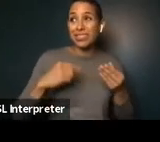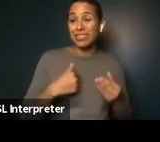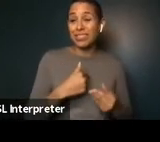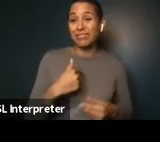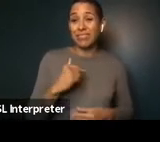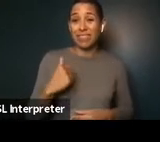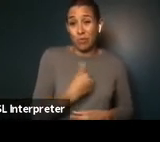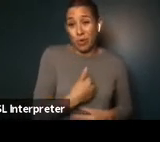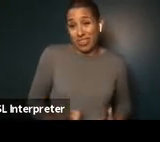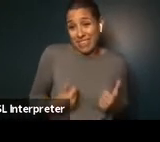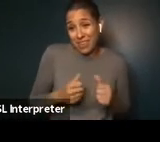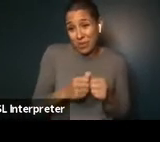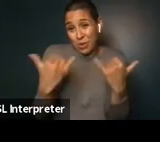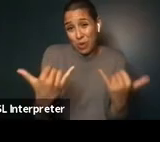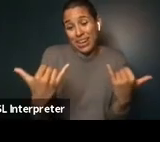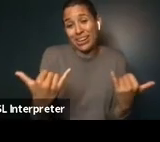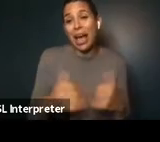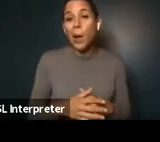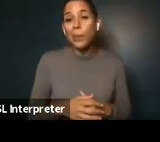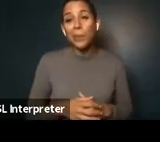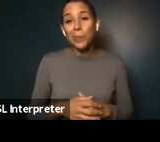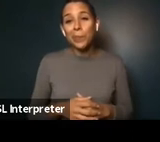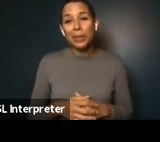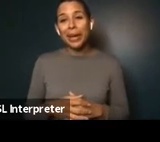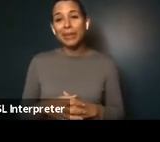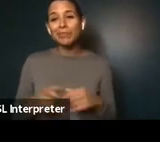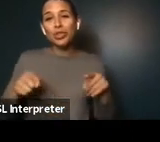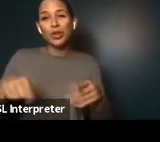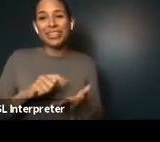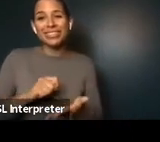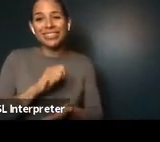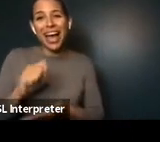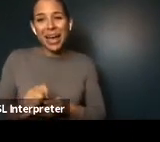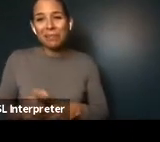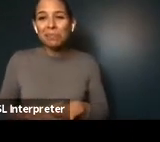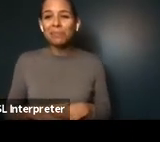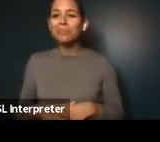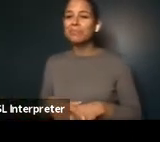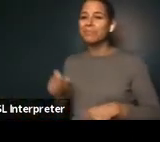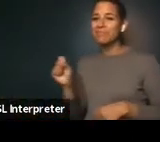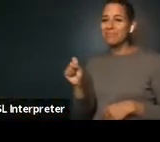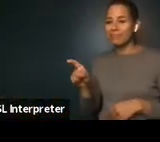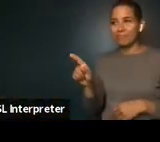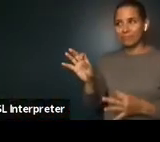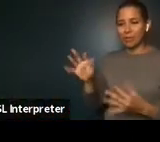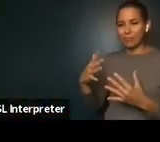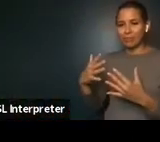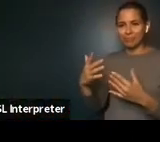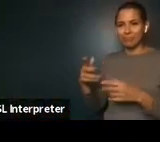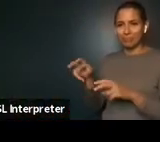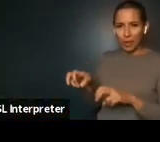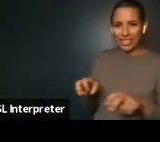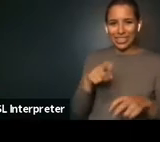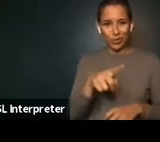now for a moment. That's, yeah. I mean, and for, I'm glad that you brought, you segued right into this one because I was going to say, I,